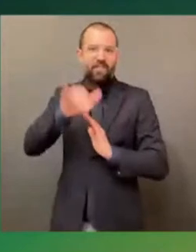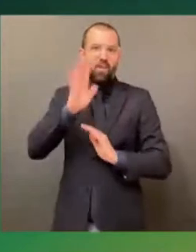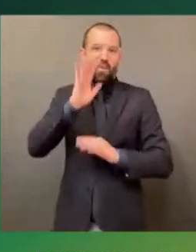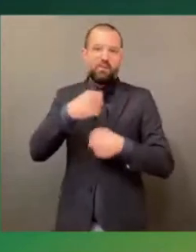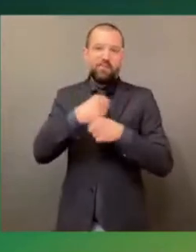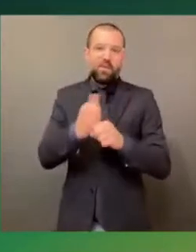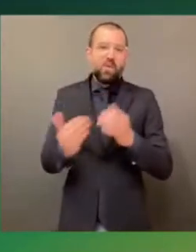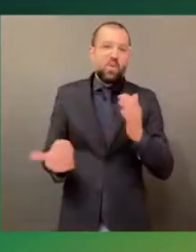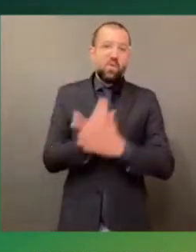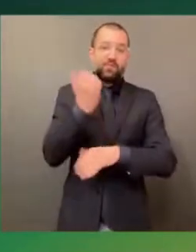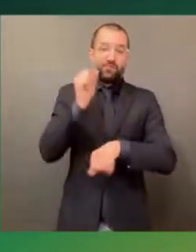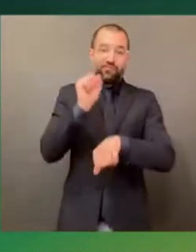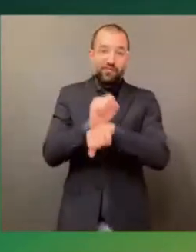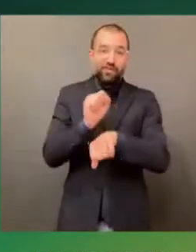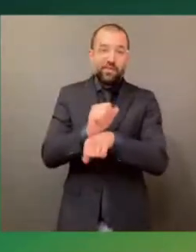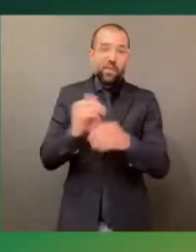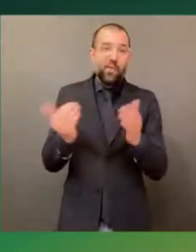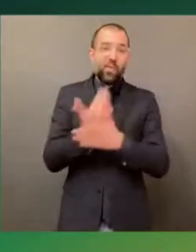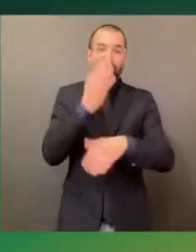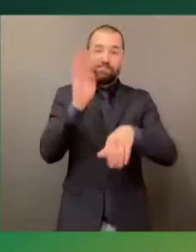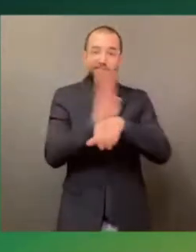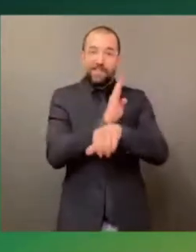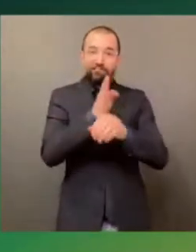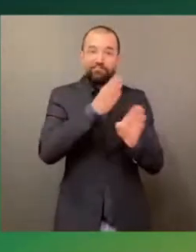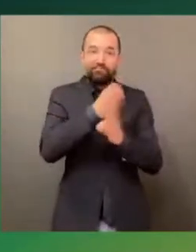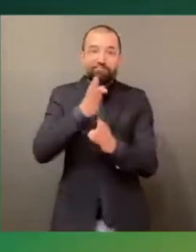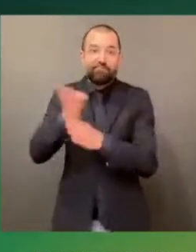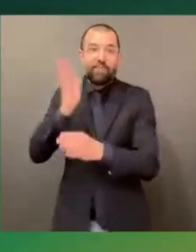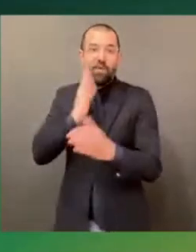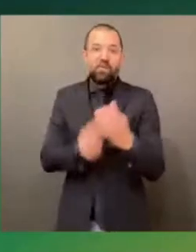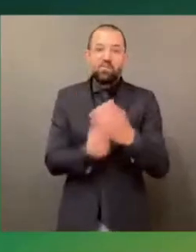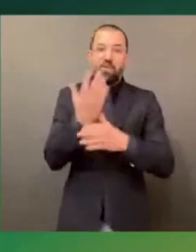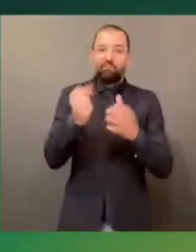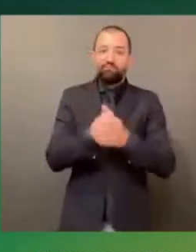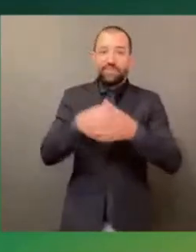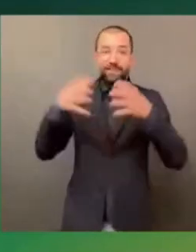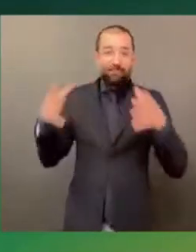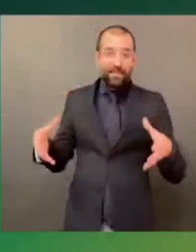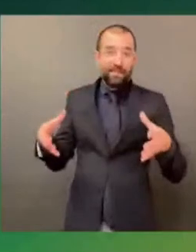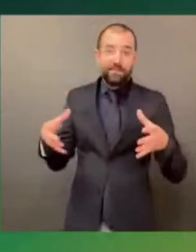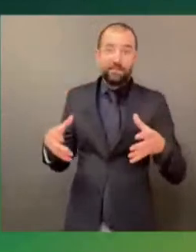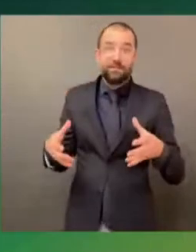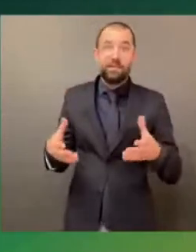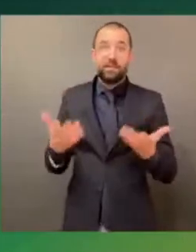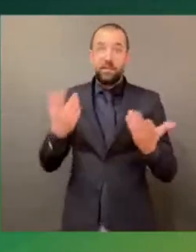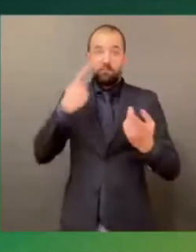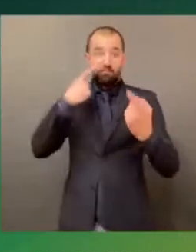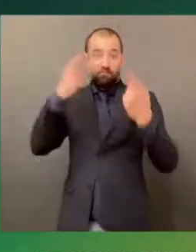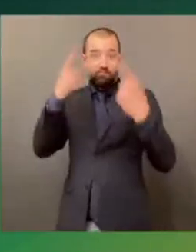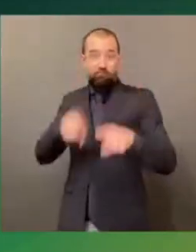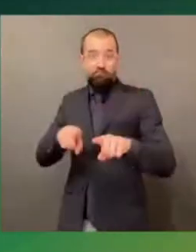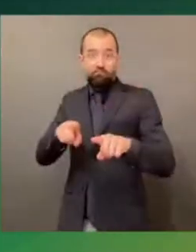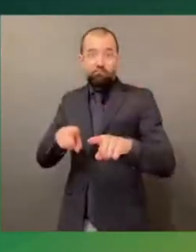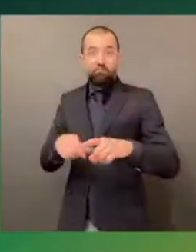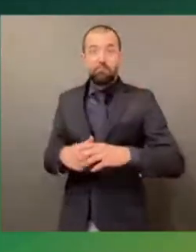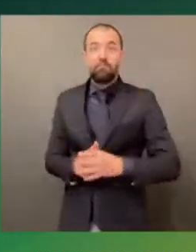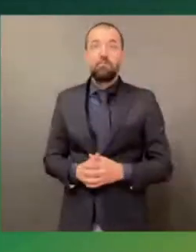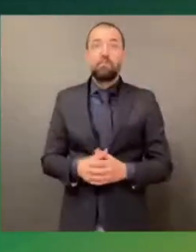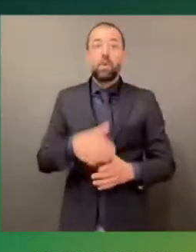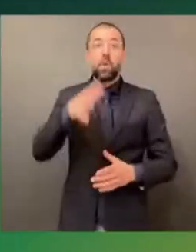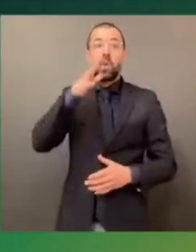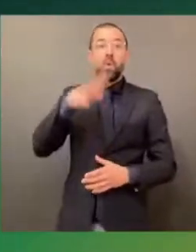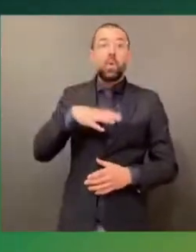industries, and exponential growth. So let us agree, women around the